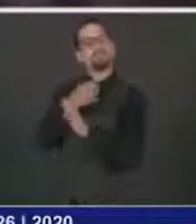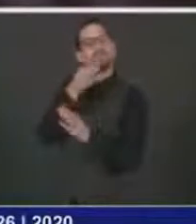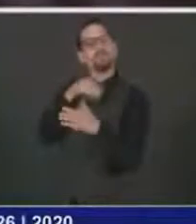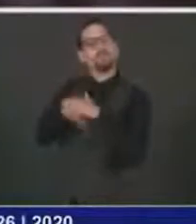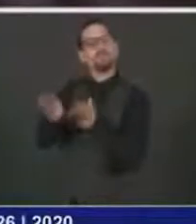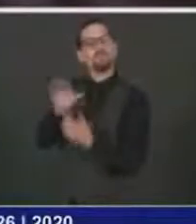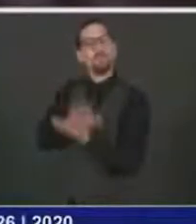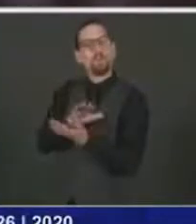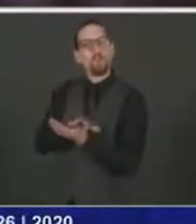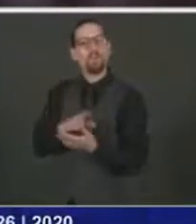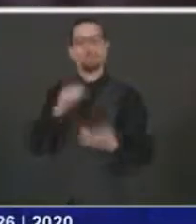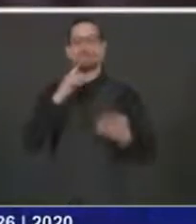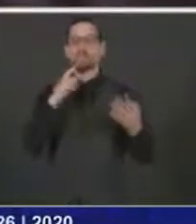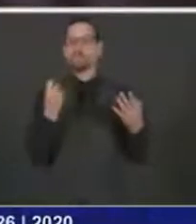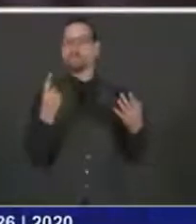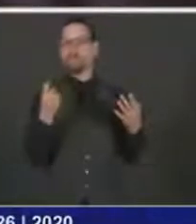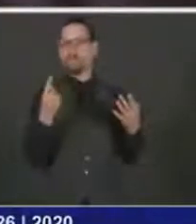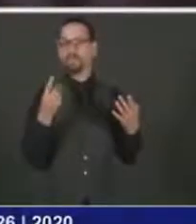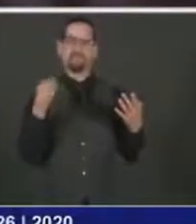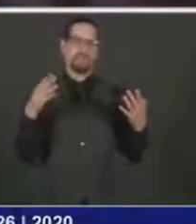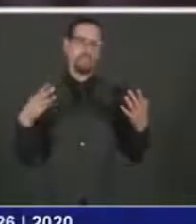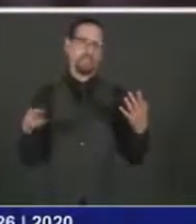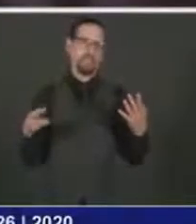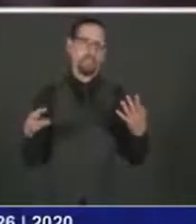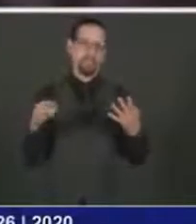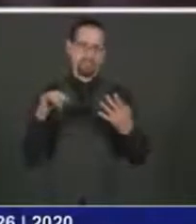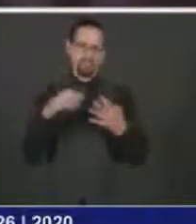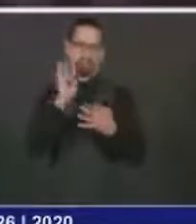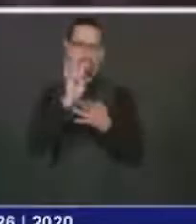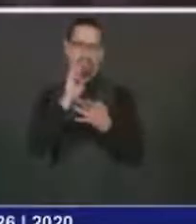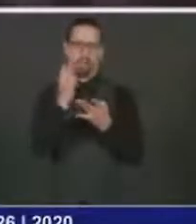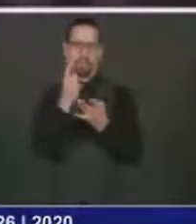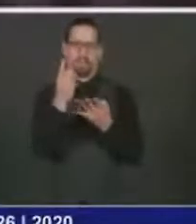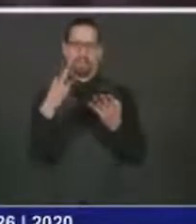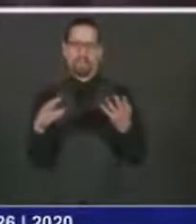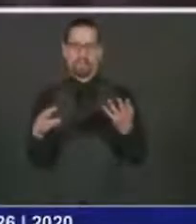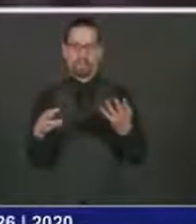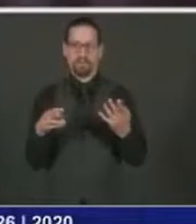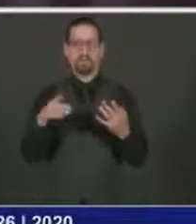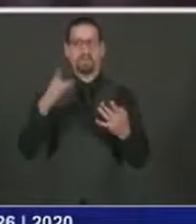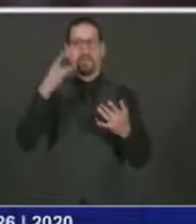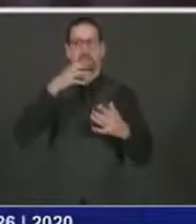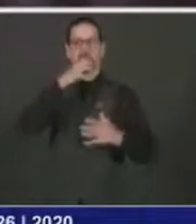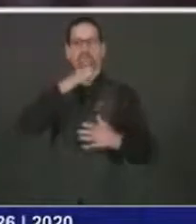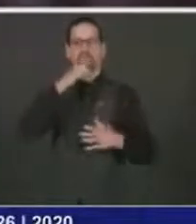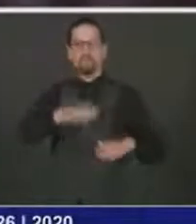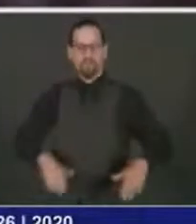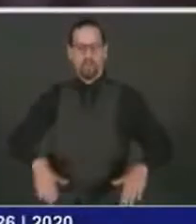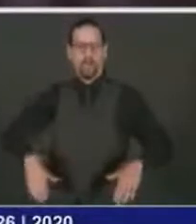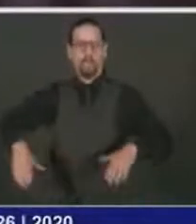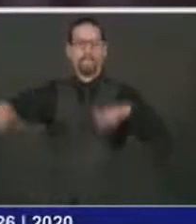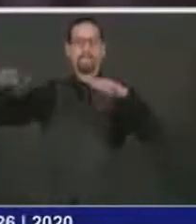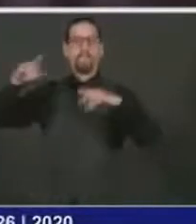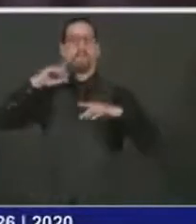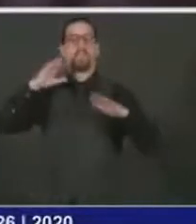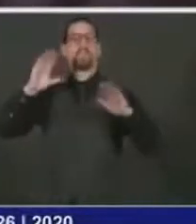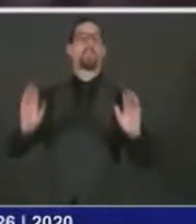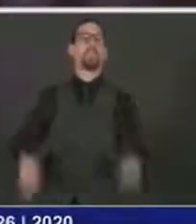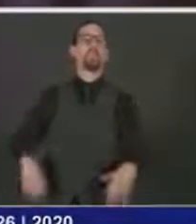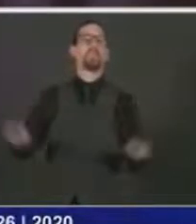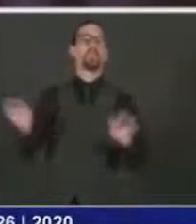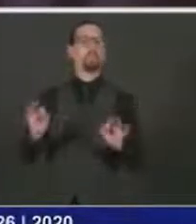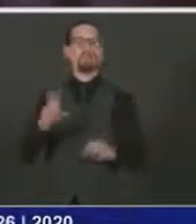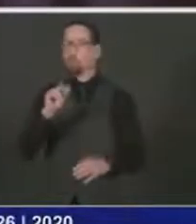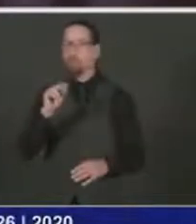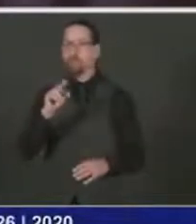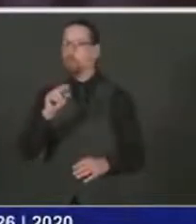and 16 years of age, because as children get older, they feel it's less of a necessity. So we want to strongly